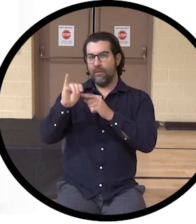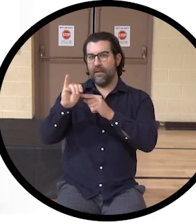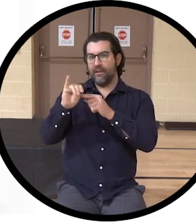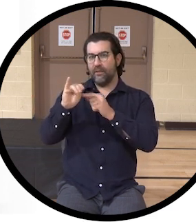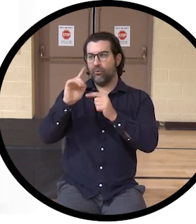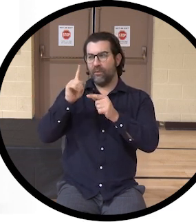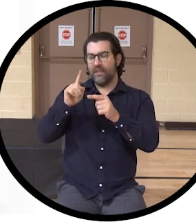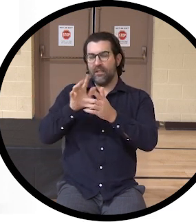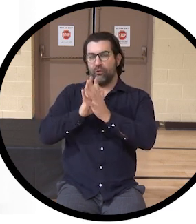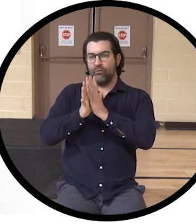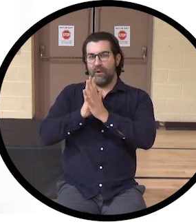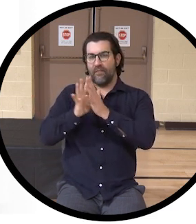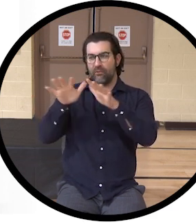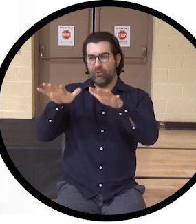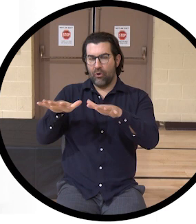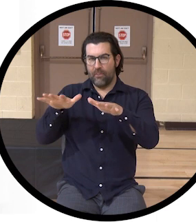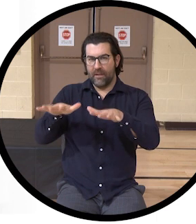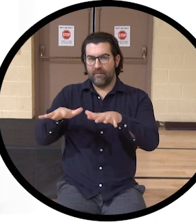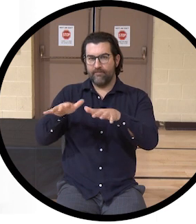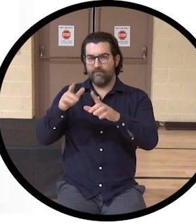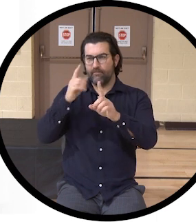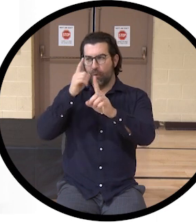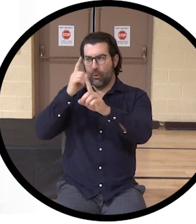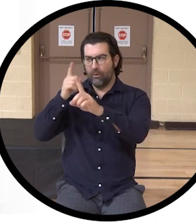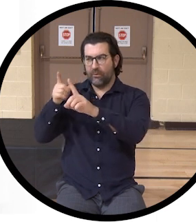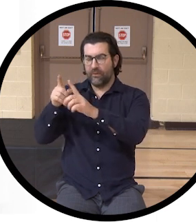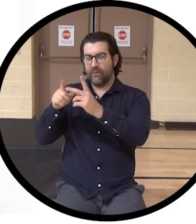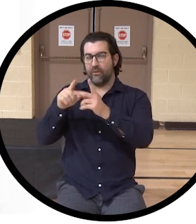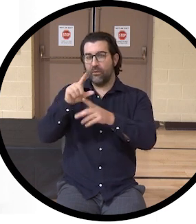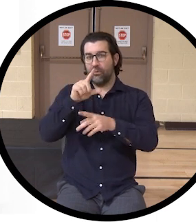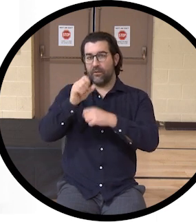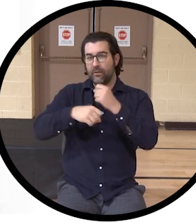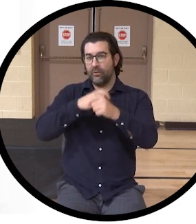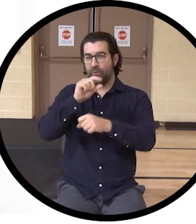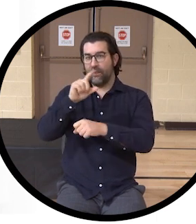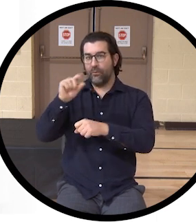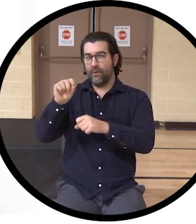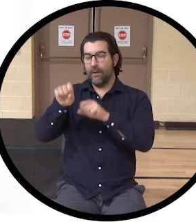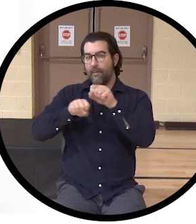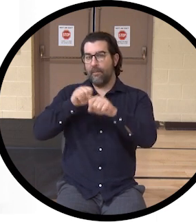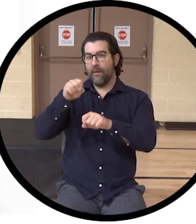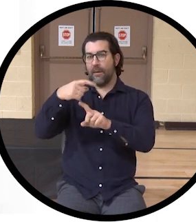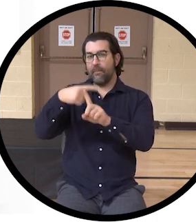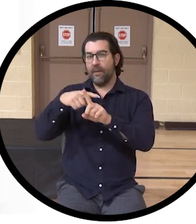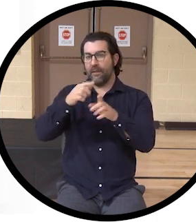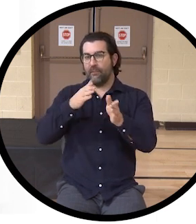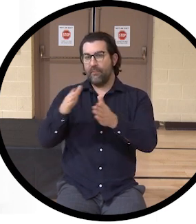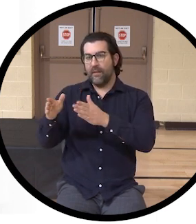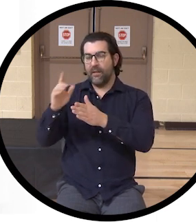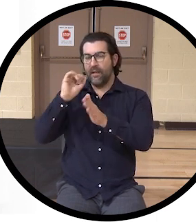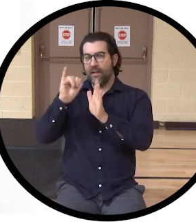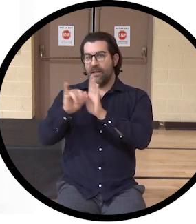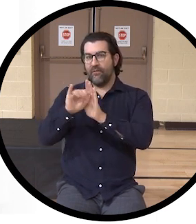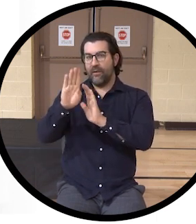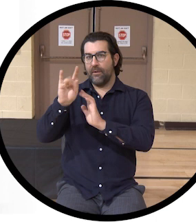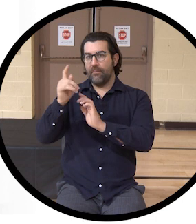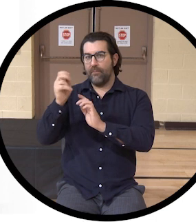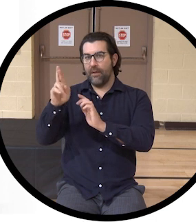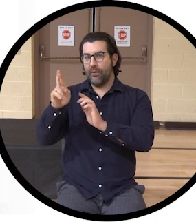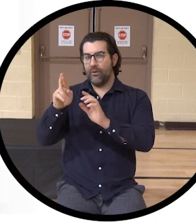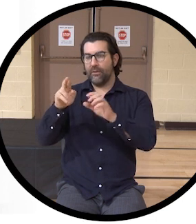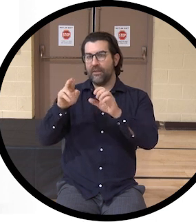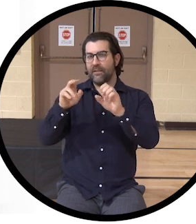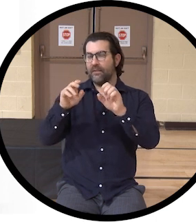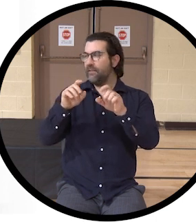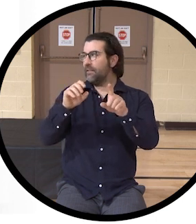traffic calming measures. In 2020, the Bike Plus plan identified Stanton Ave between Butler Street and Highland Ave as a